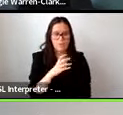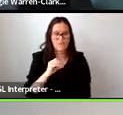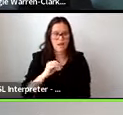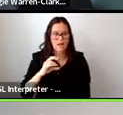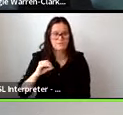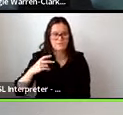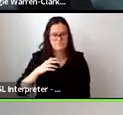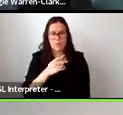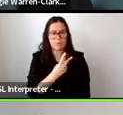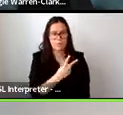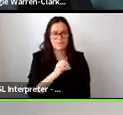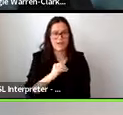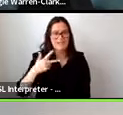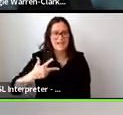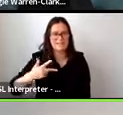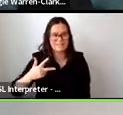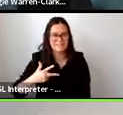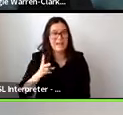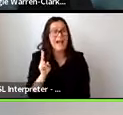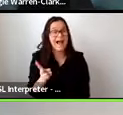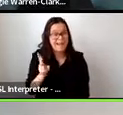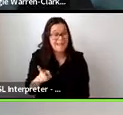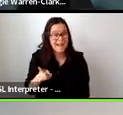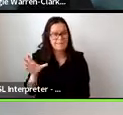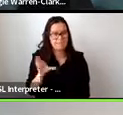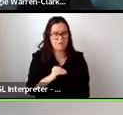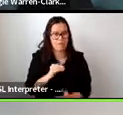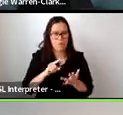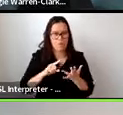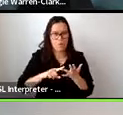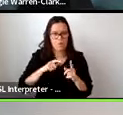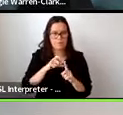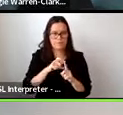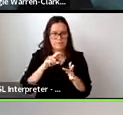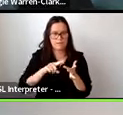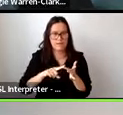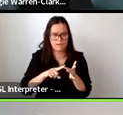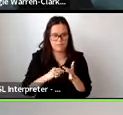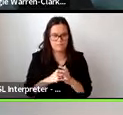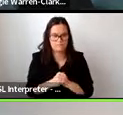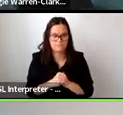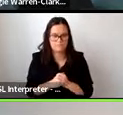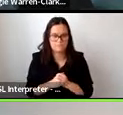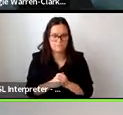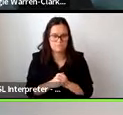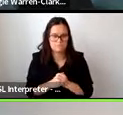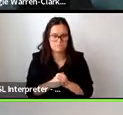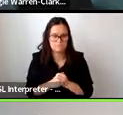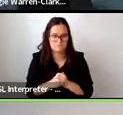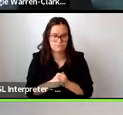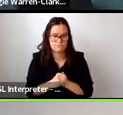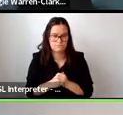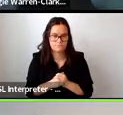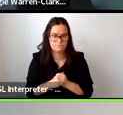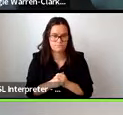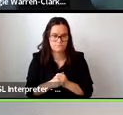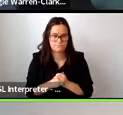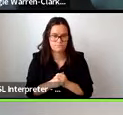2018, again from the Office for Disability Issues. After which we got,